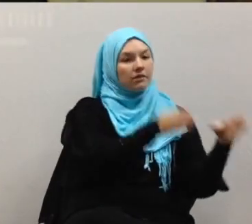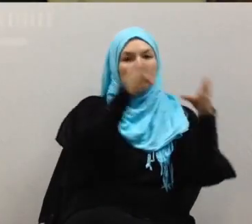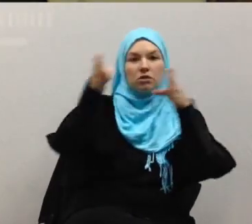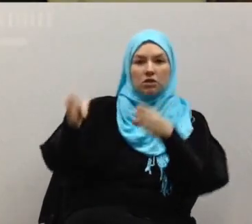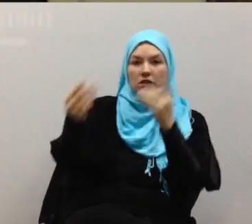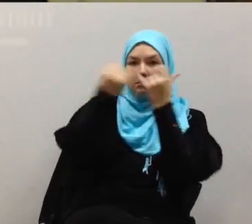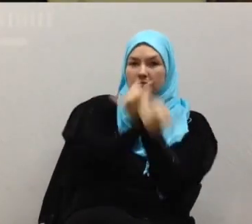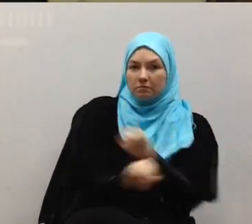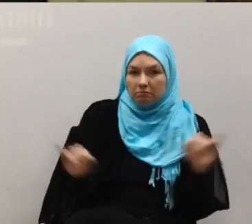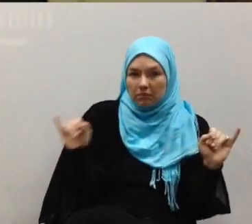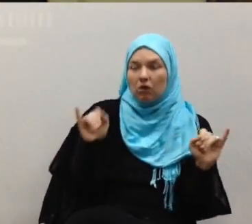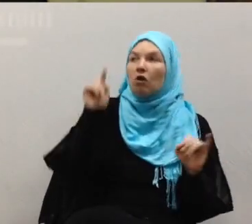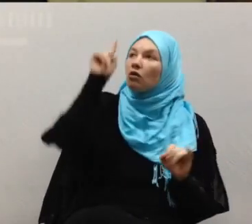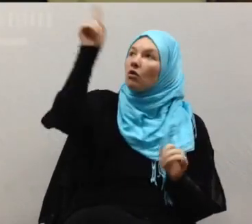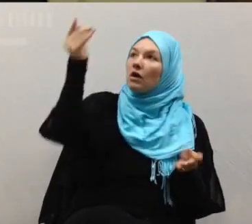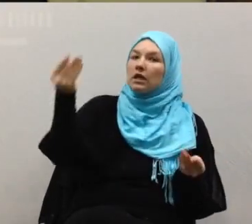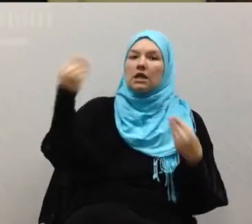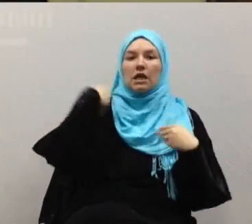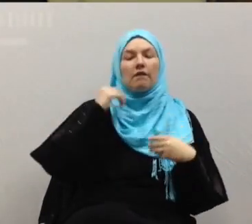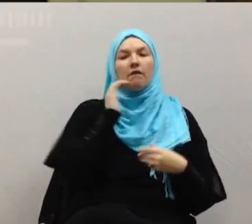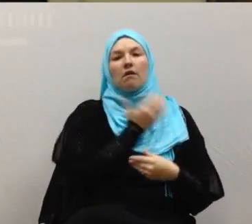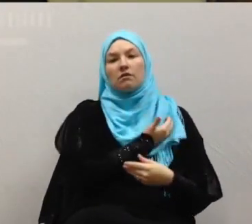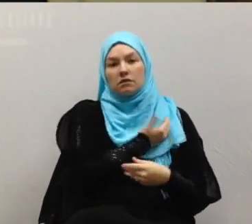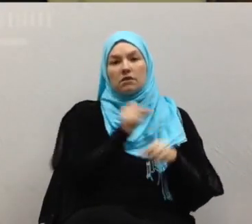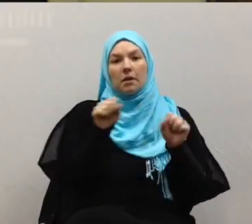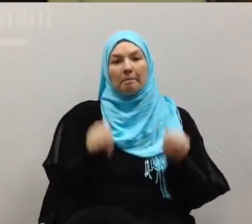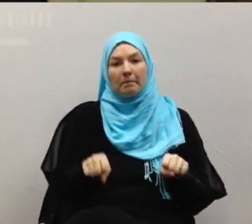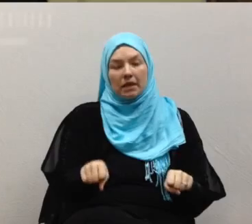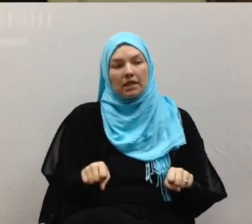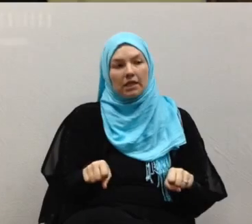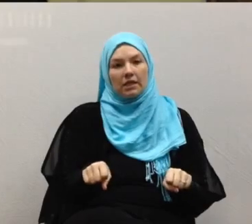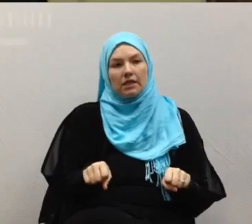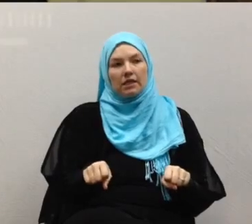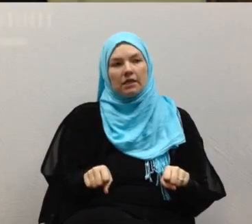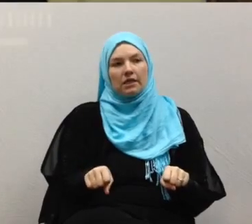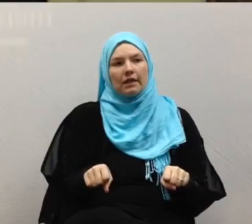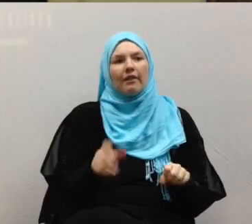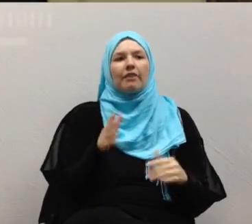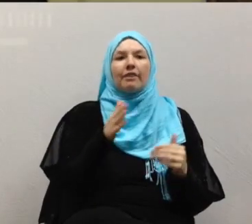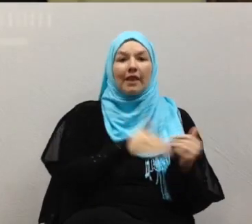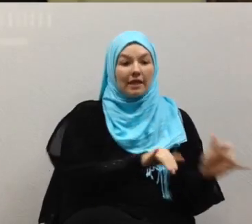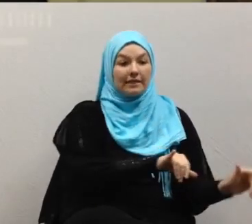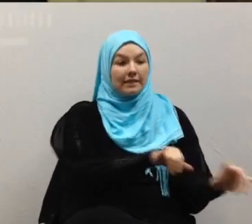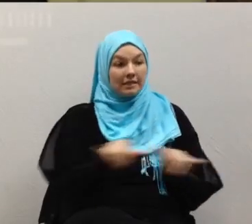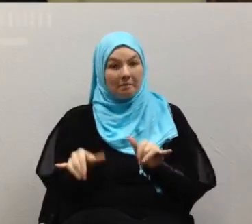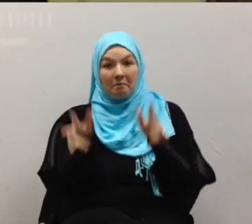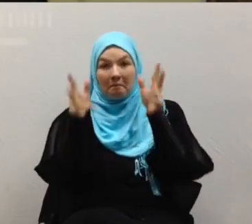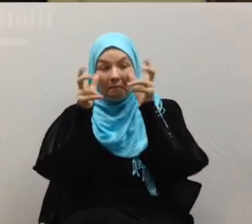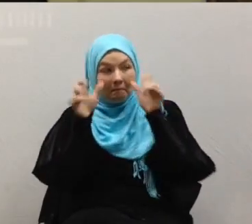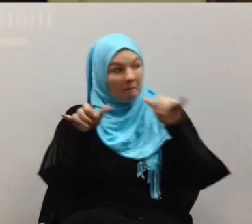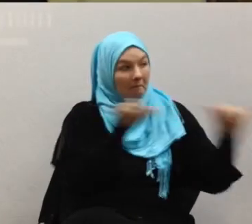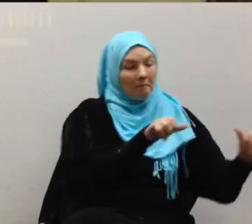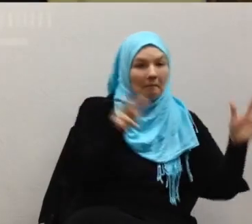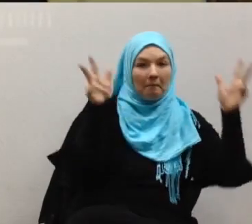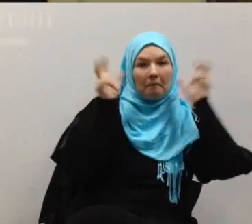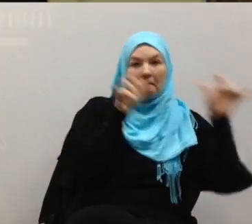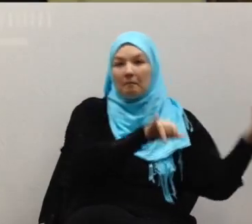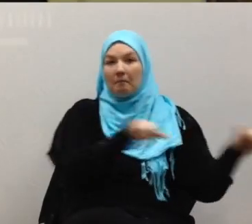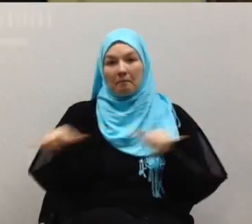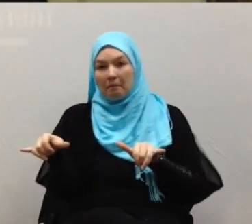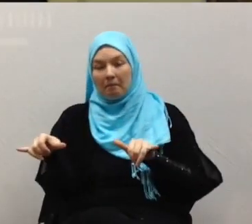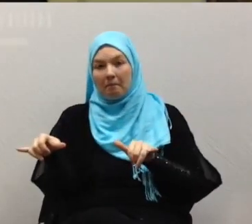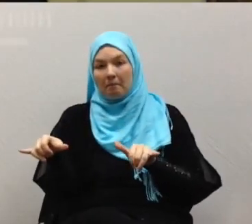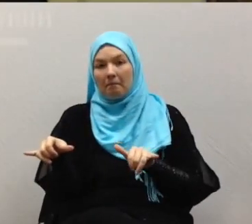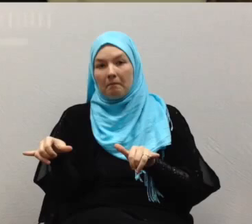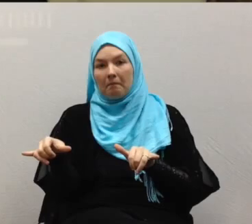subhanahu wa ta'ala gave us capacities that are similar but different. We all more or less